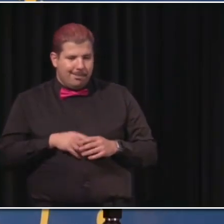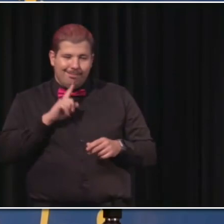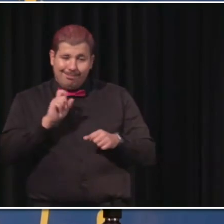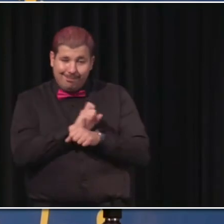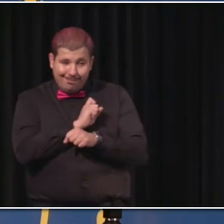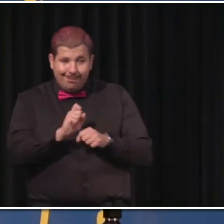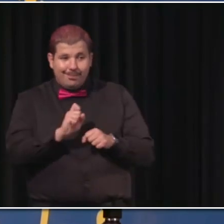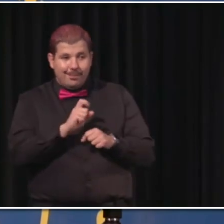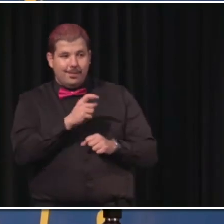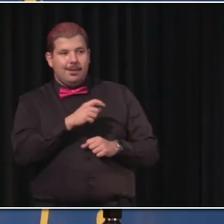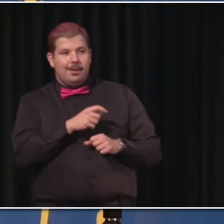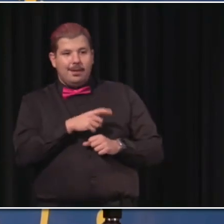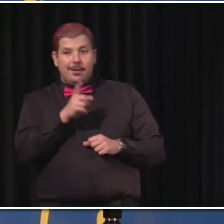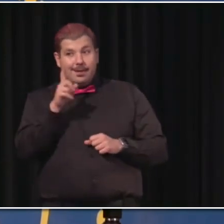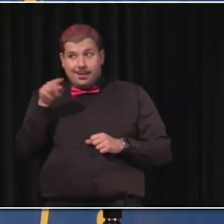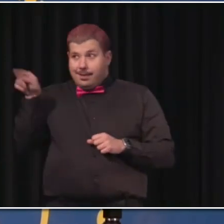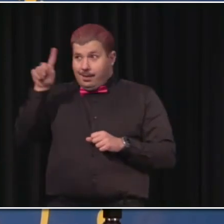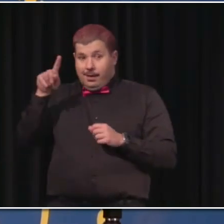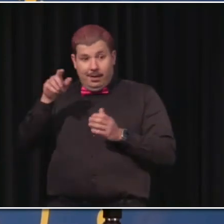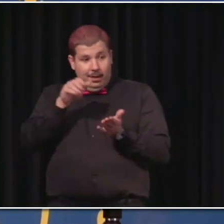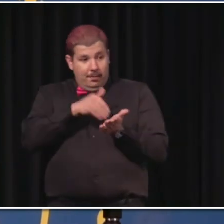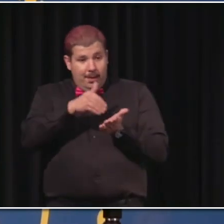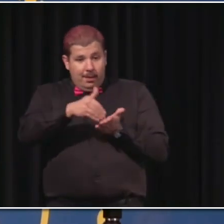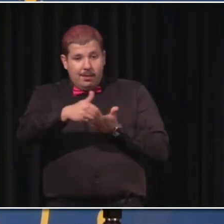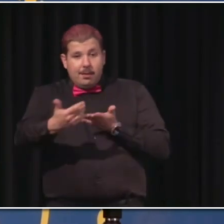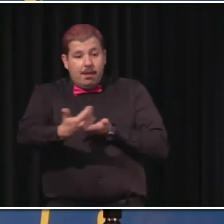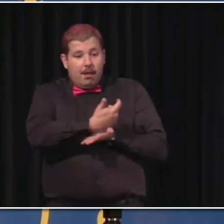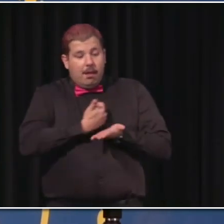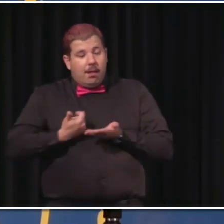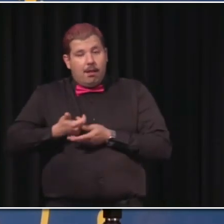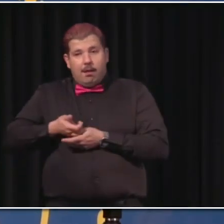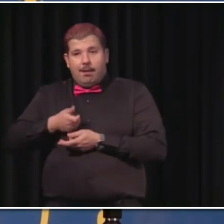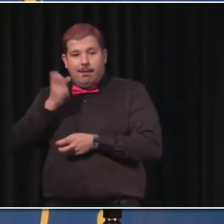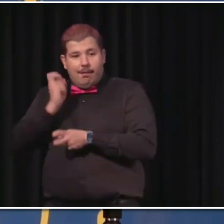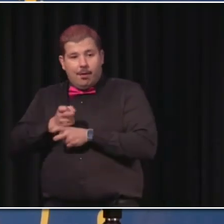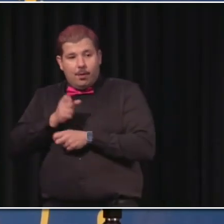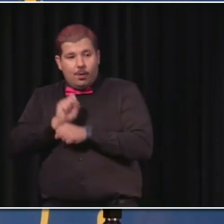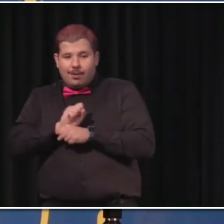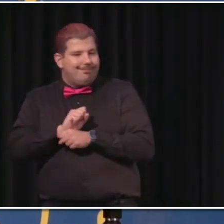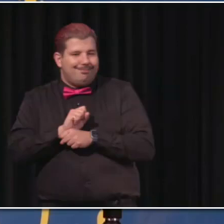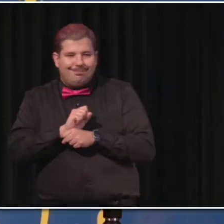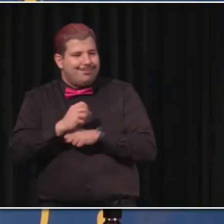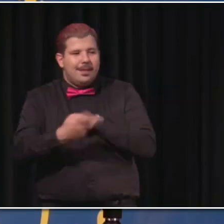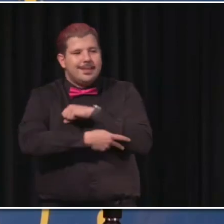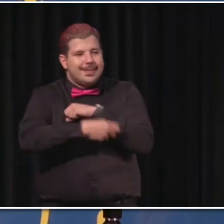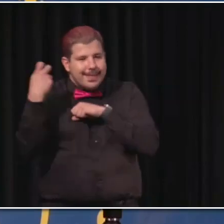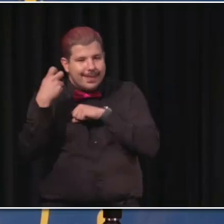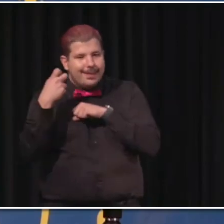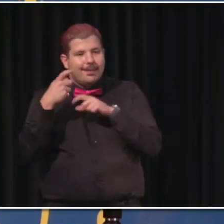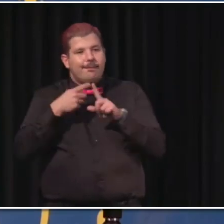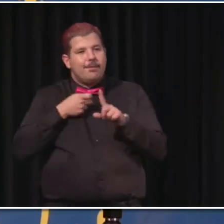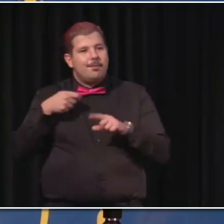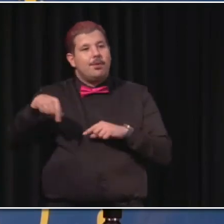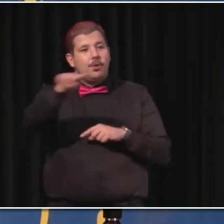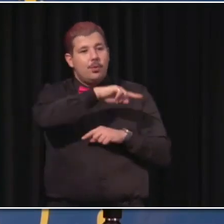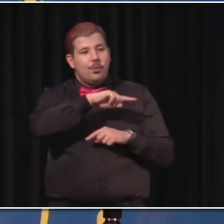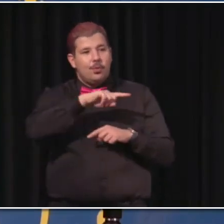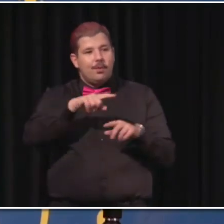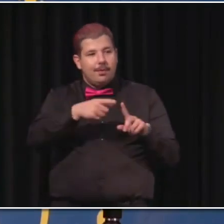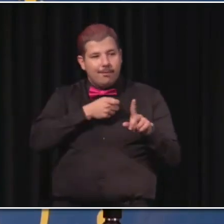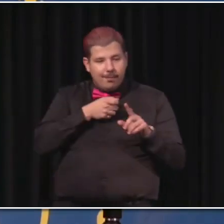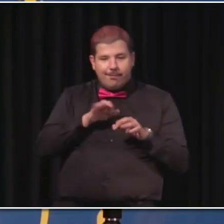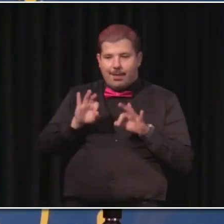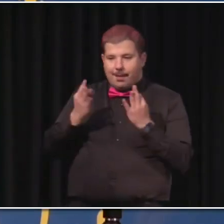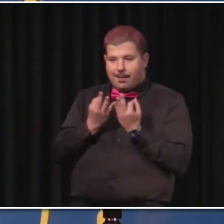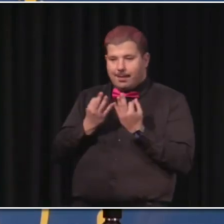is, they aren't getting their billions through hard work. They're stealing it. They're taking it from you, from your family, and from